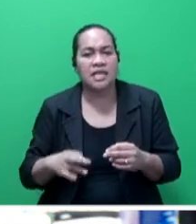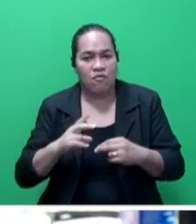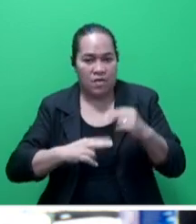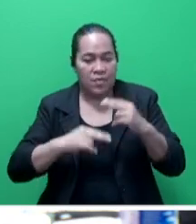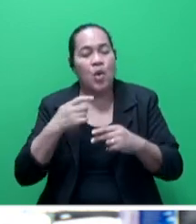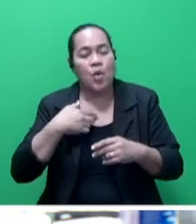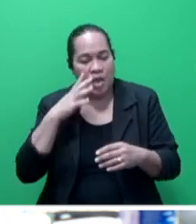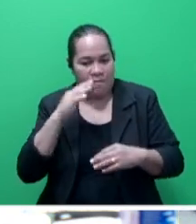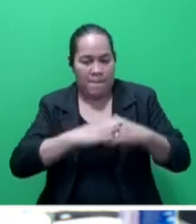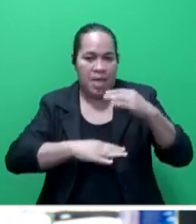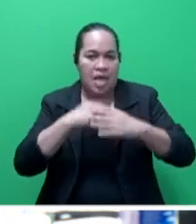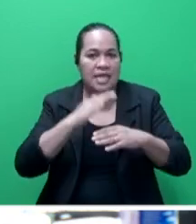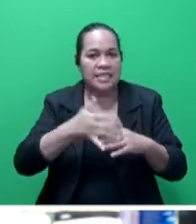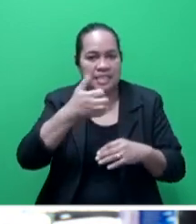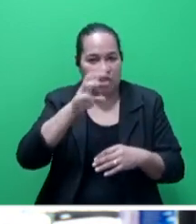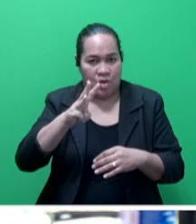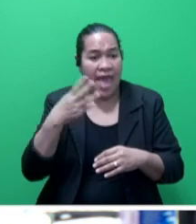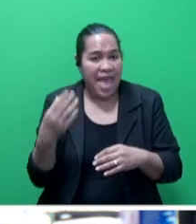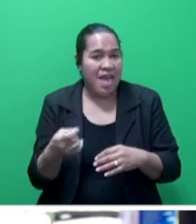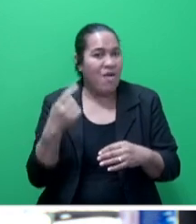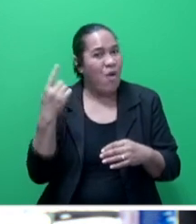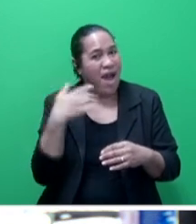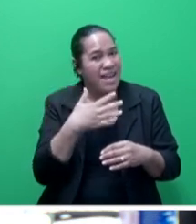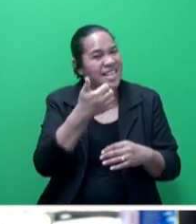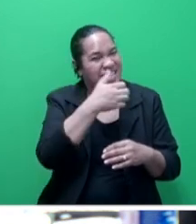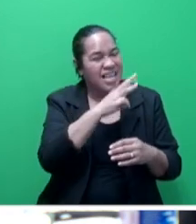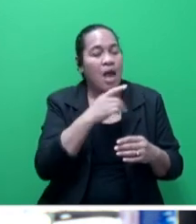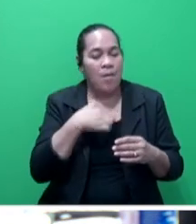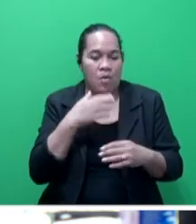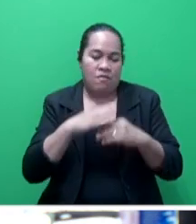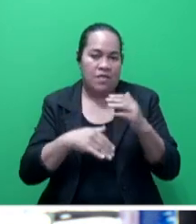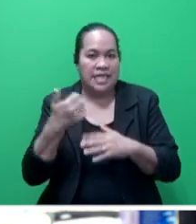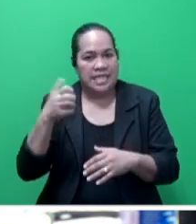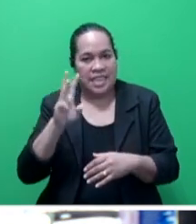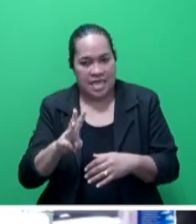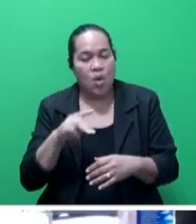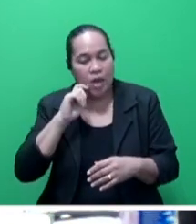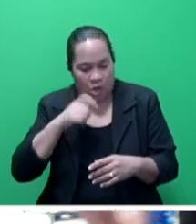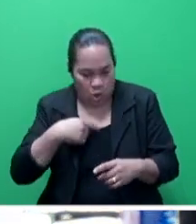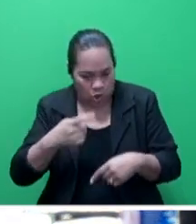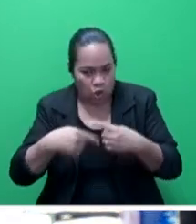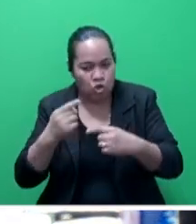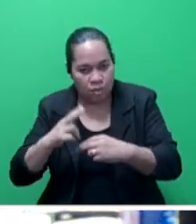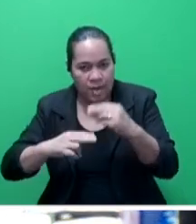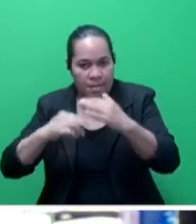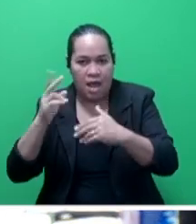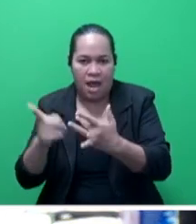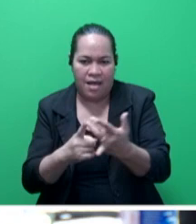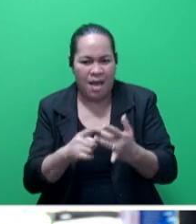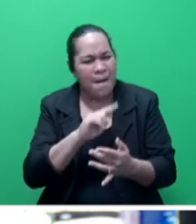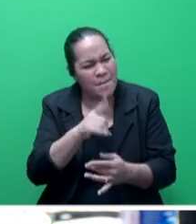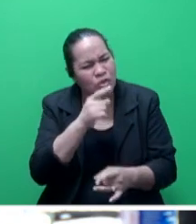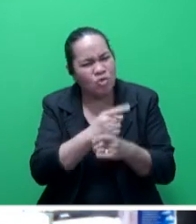constructed 63 out of those bridges that have been identified, Mr. Speaker, sir. And that will continue. And yet they talk about